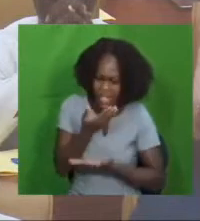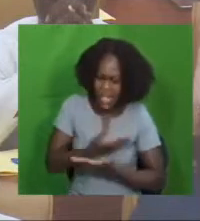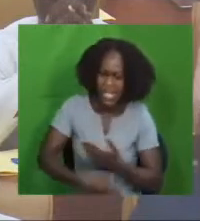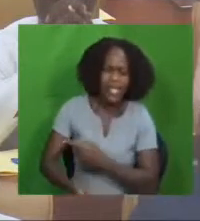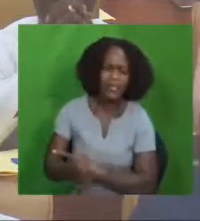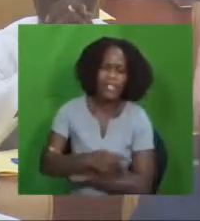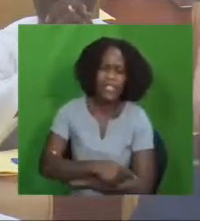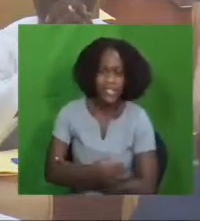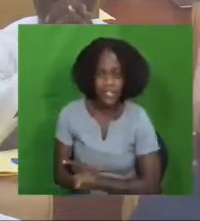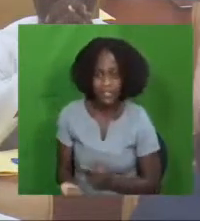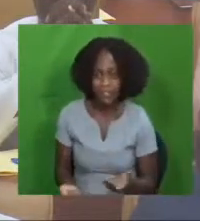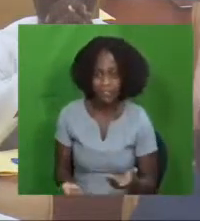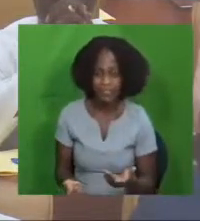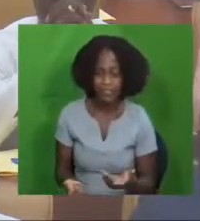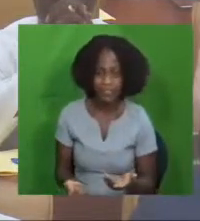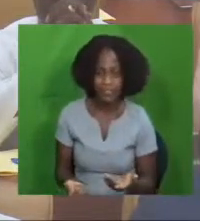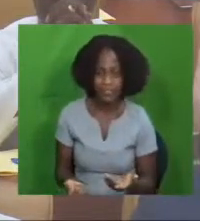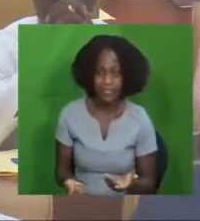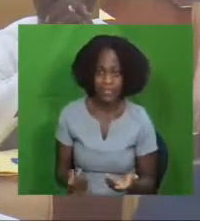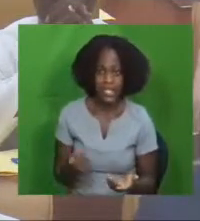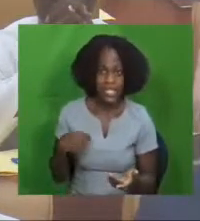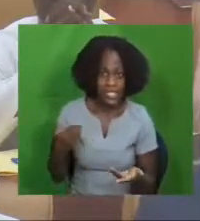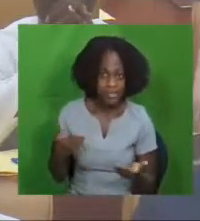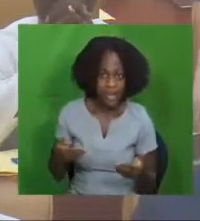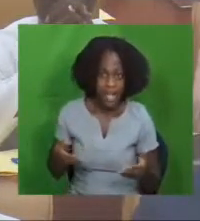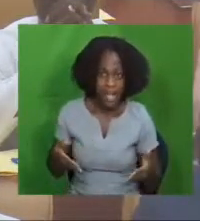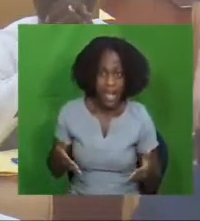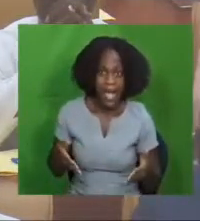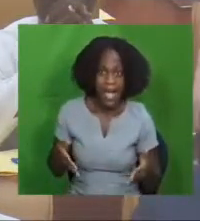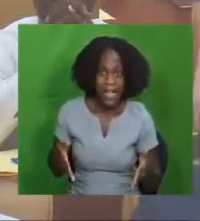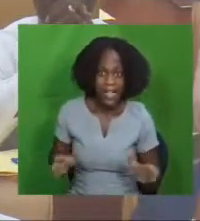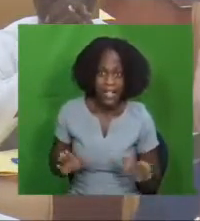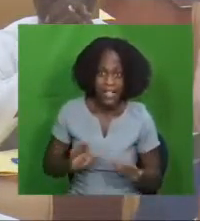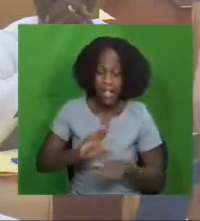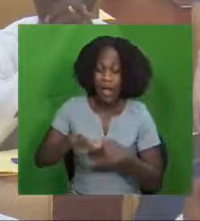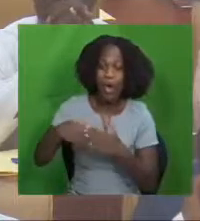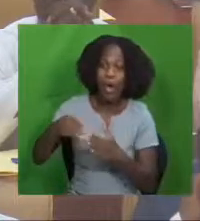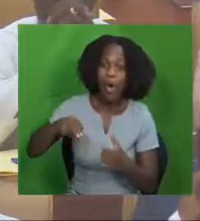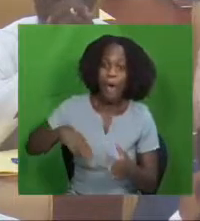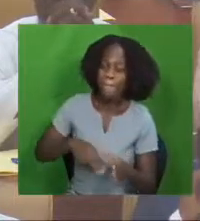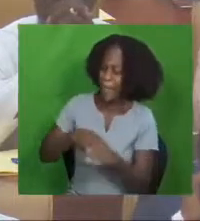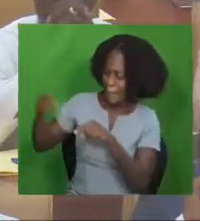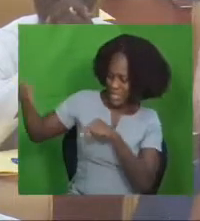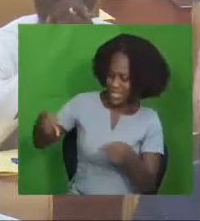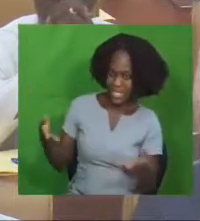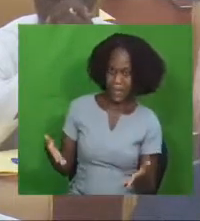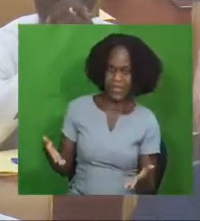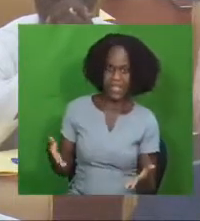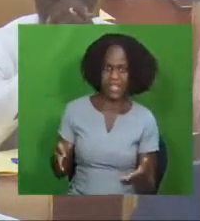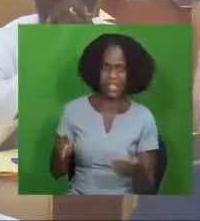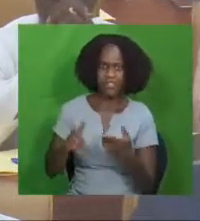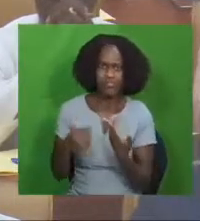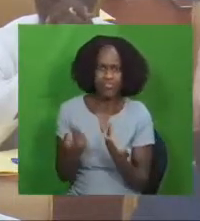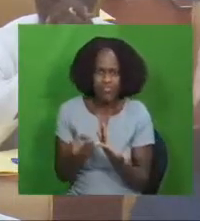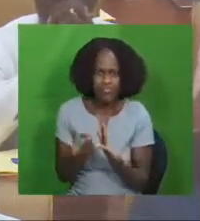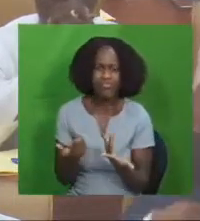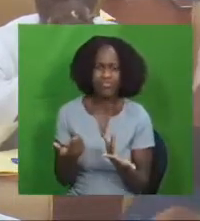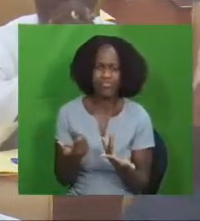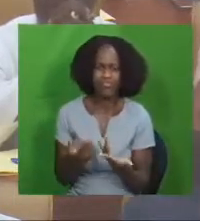Mr. Speaker, he has marshaled all his troops to this chamber to deliver misery and rape the poor's little